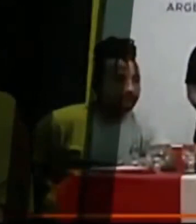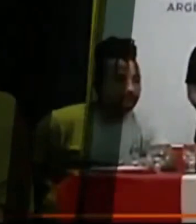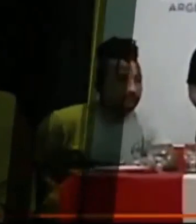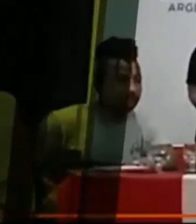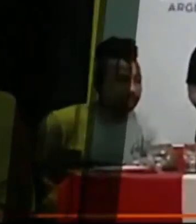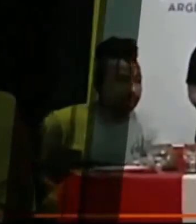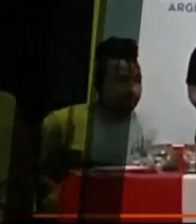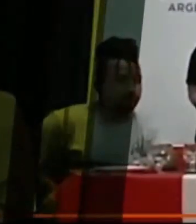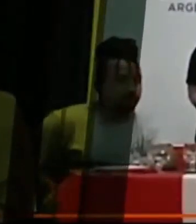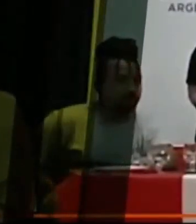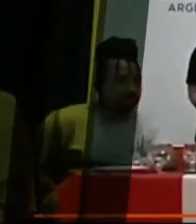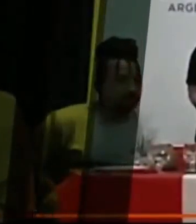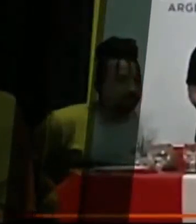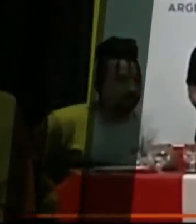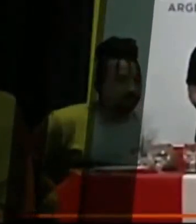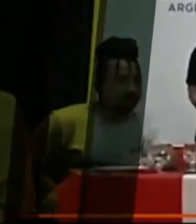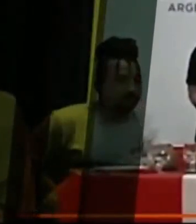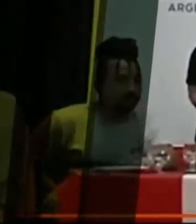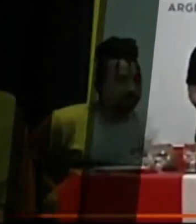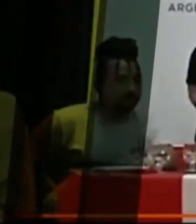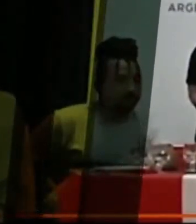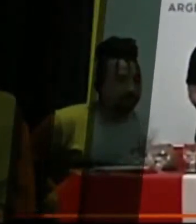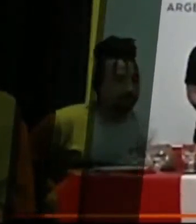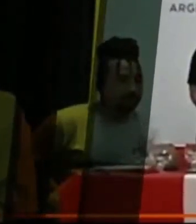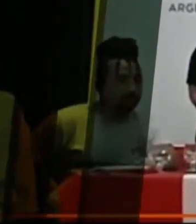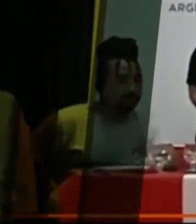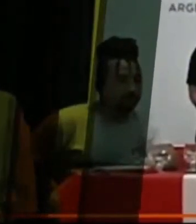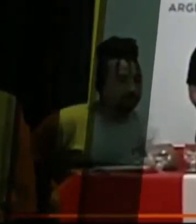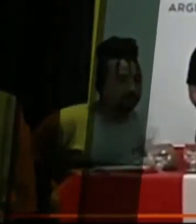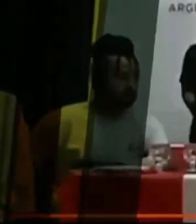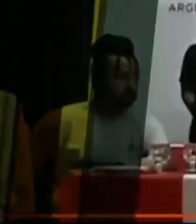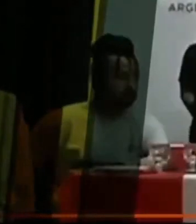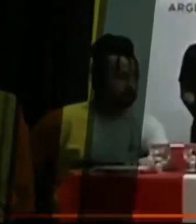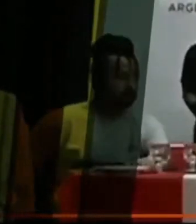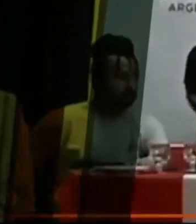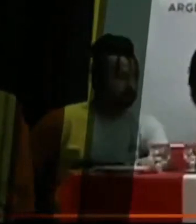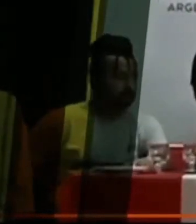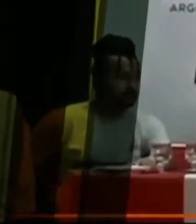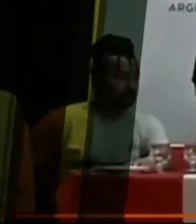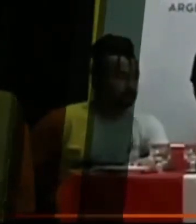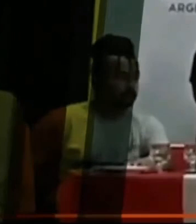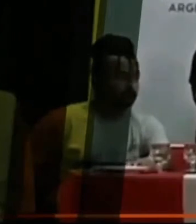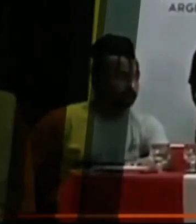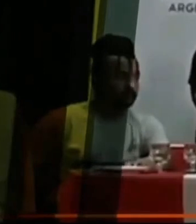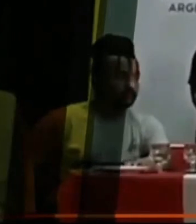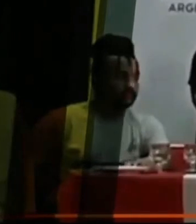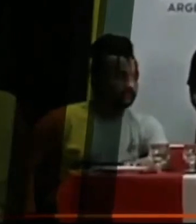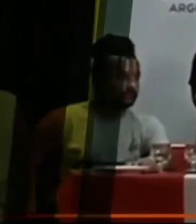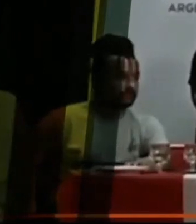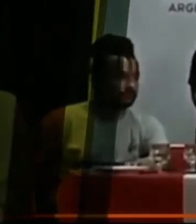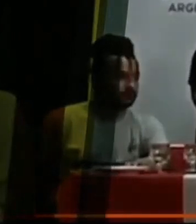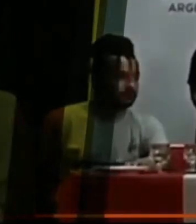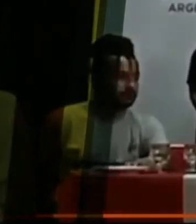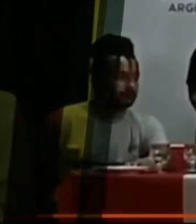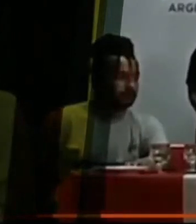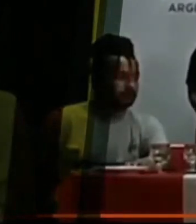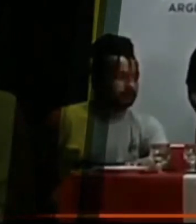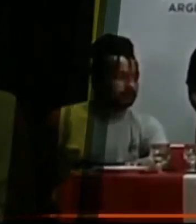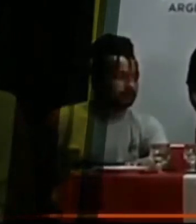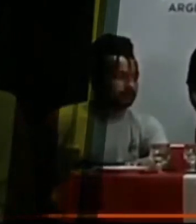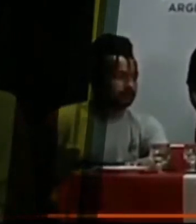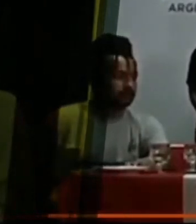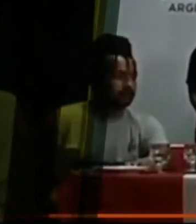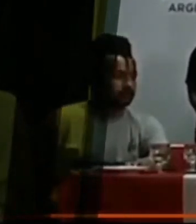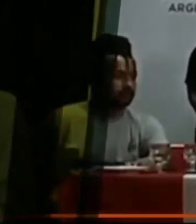The International Solidarity and Human Rights Mission traveled from Argentina to Peru in order to observe and register human